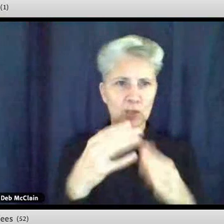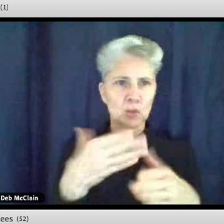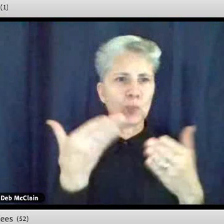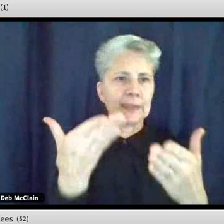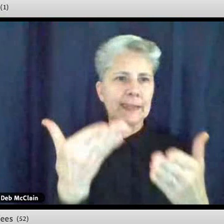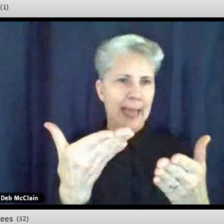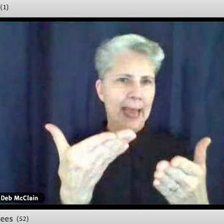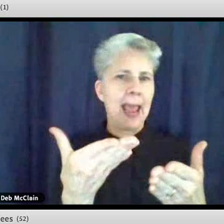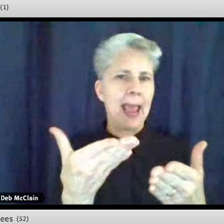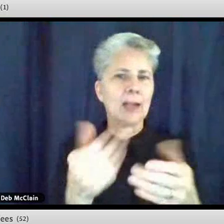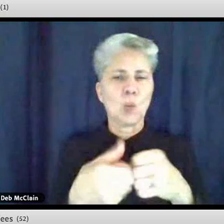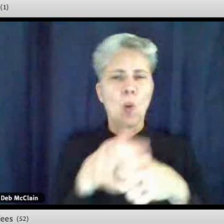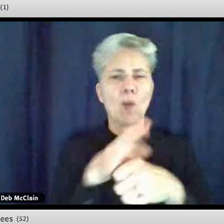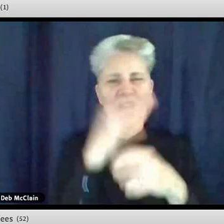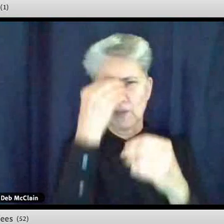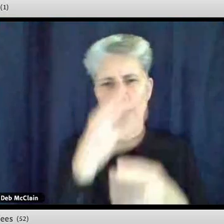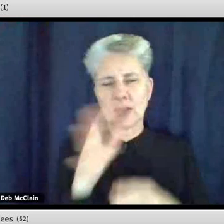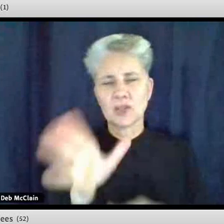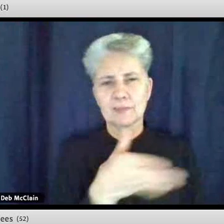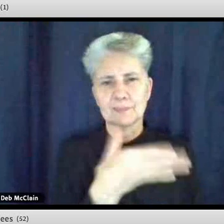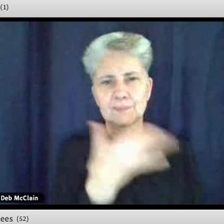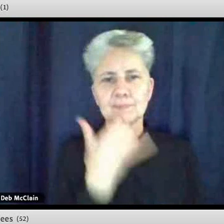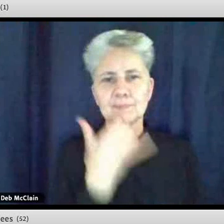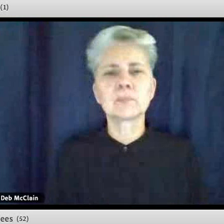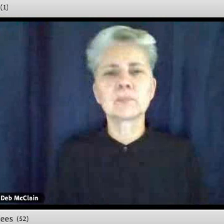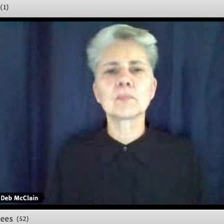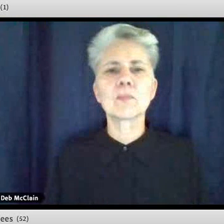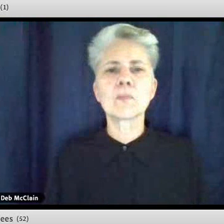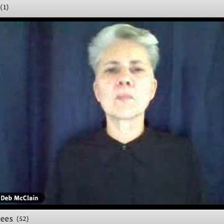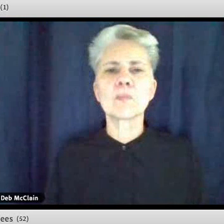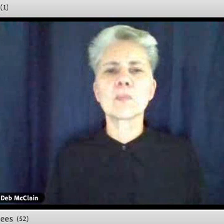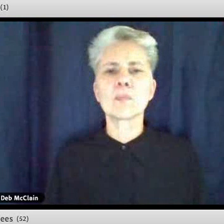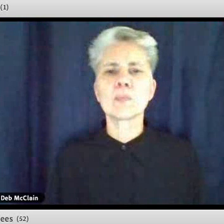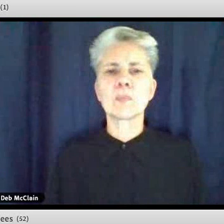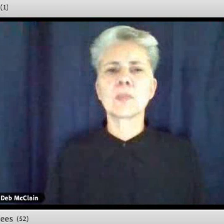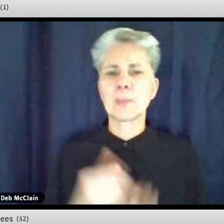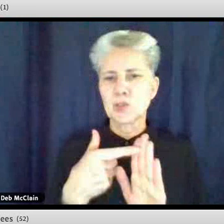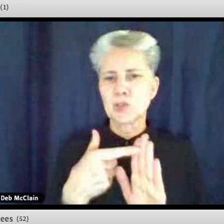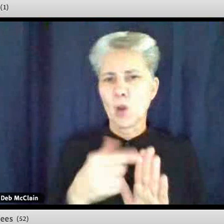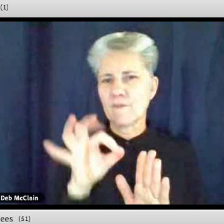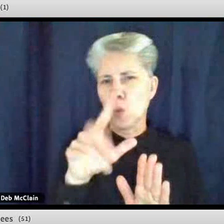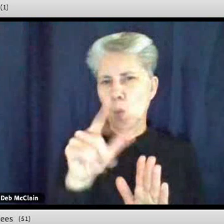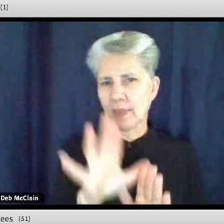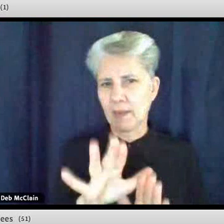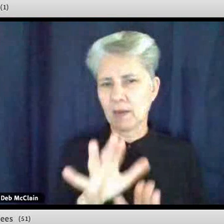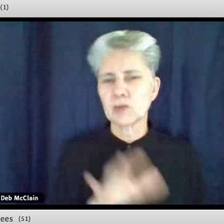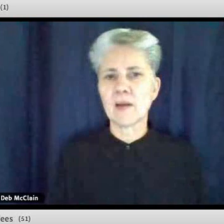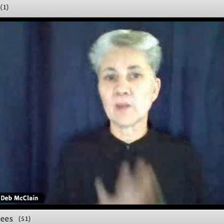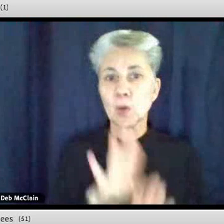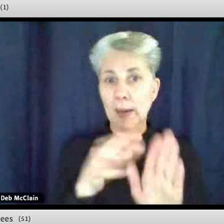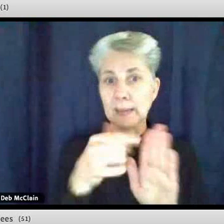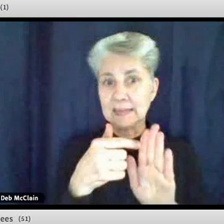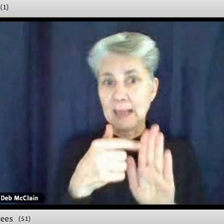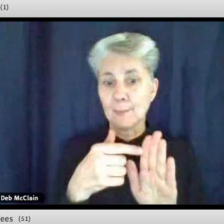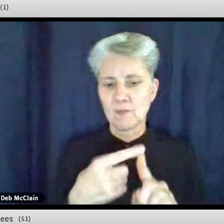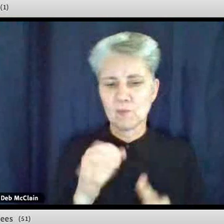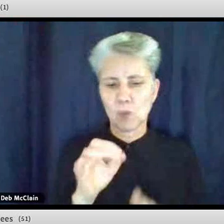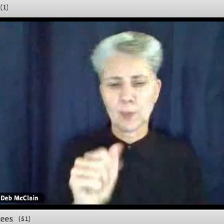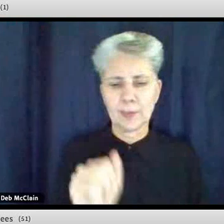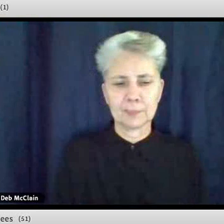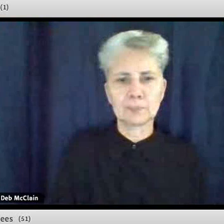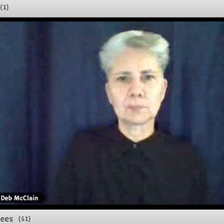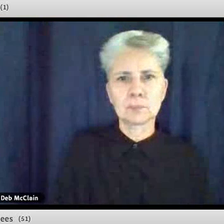an example of a way you could do things to present coronavirus information. So let me show you what Florida can do. I've got some